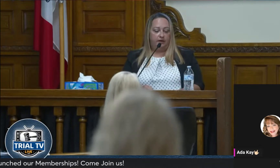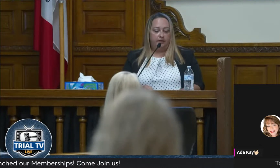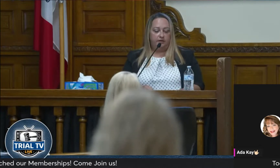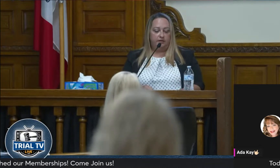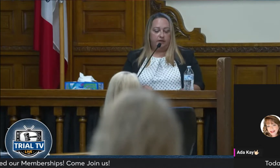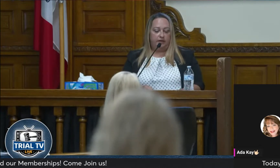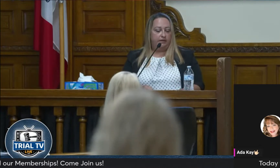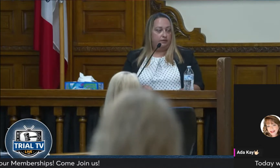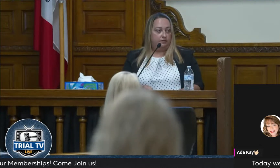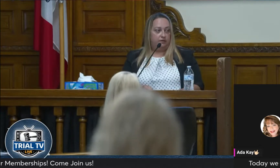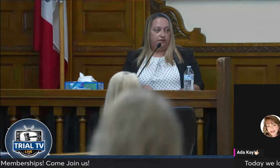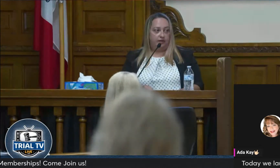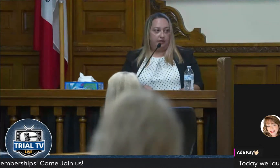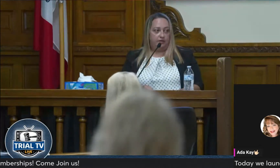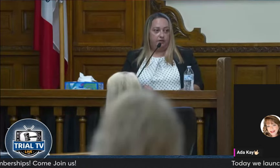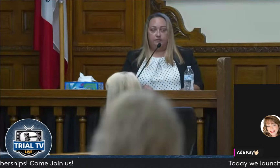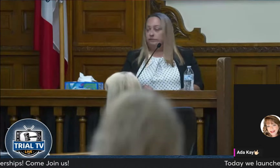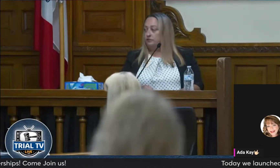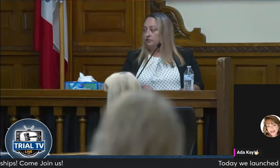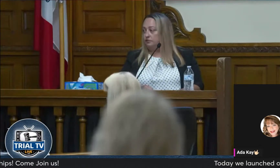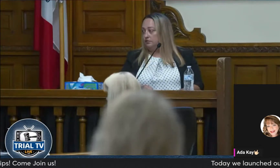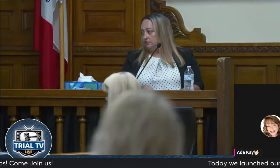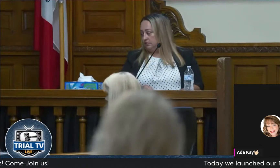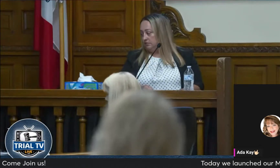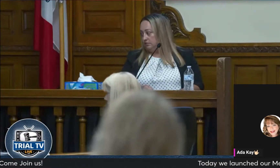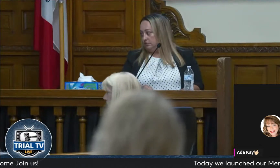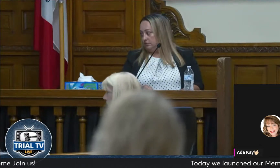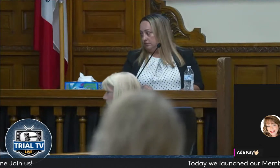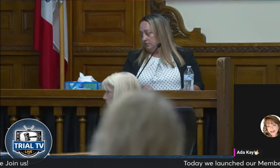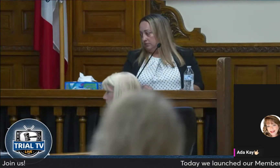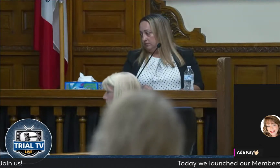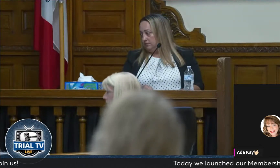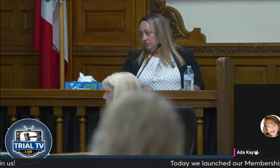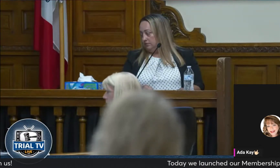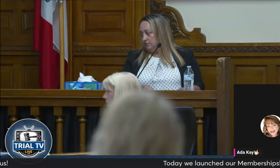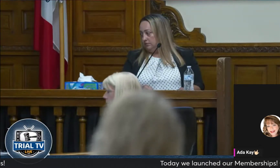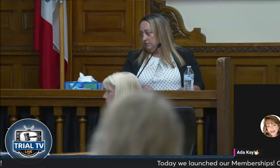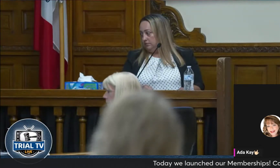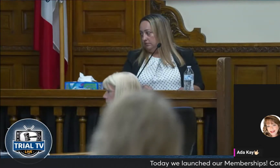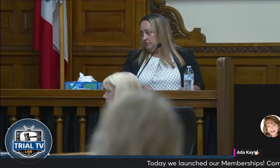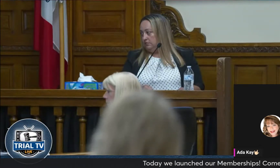3 areas of the handle of the hatchet. Okay.